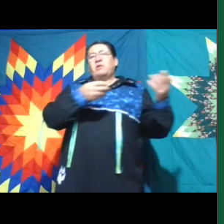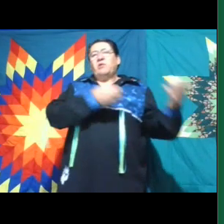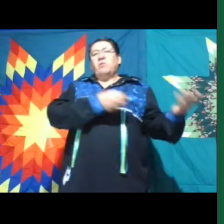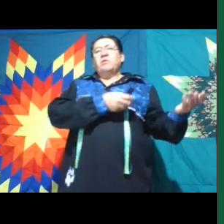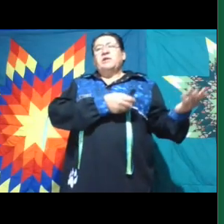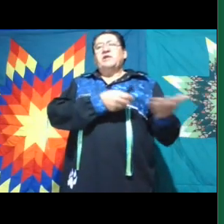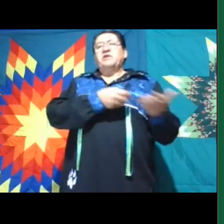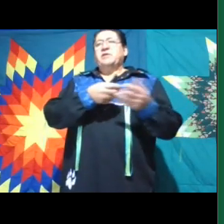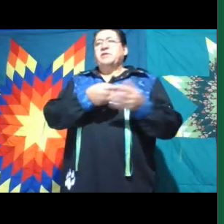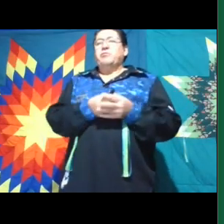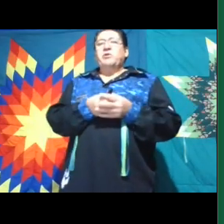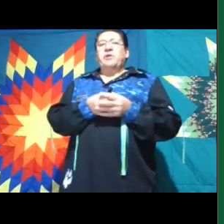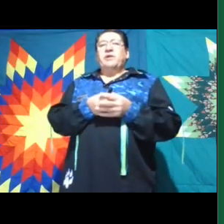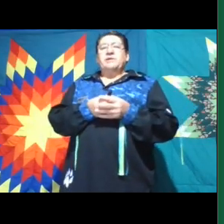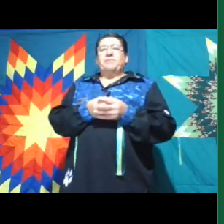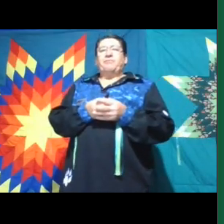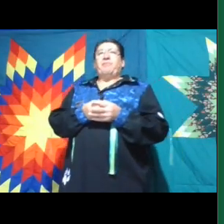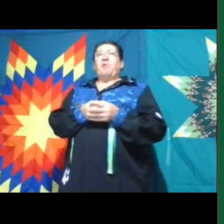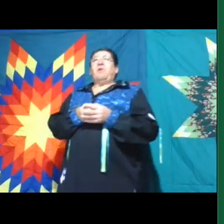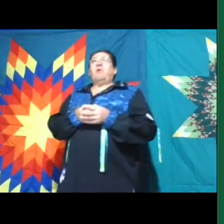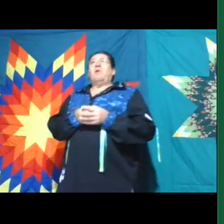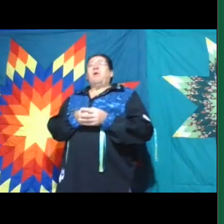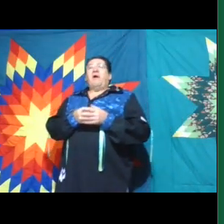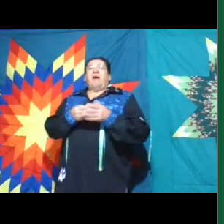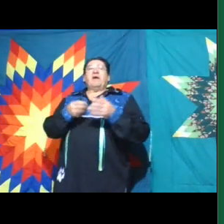the local Indigenous communities.